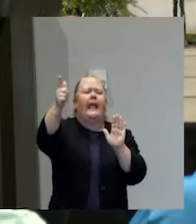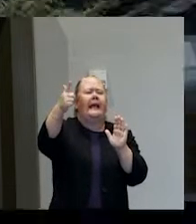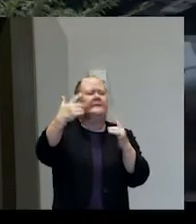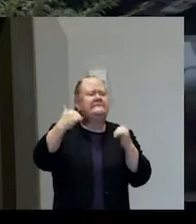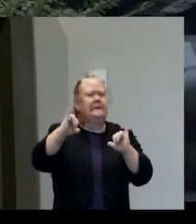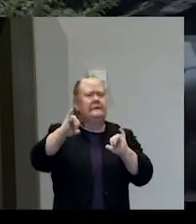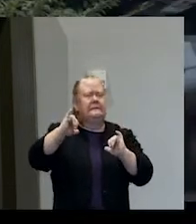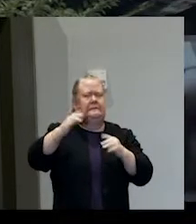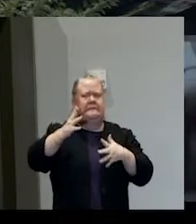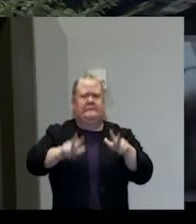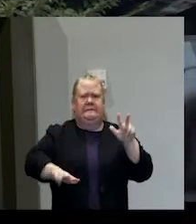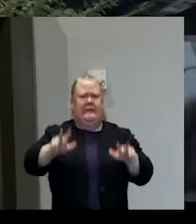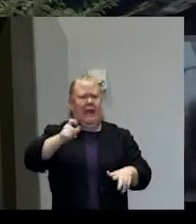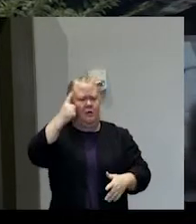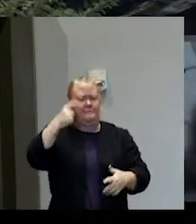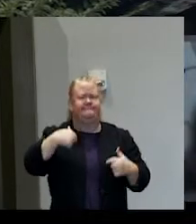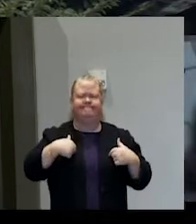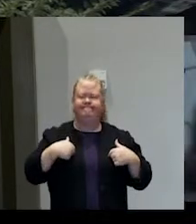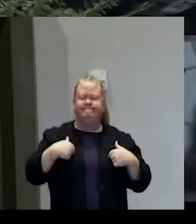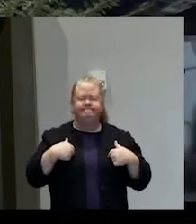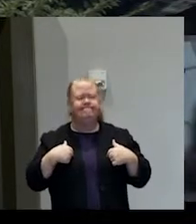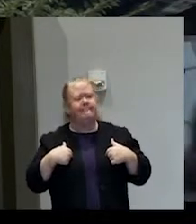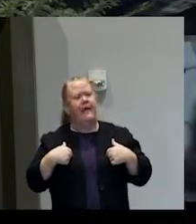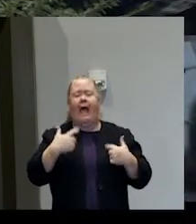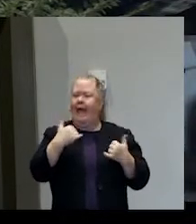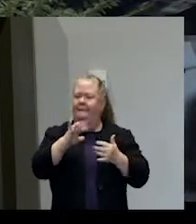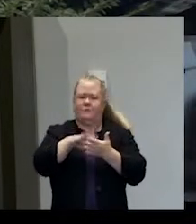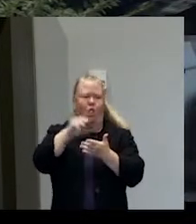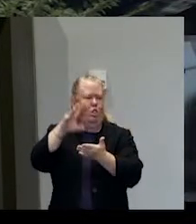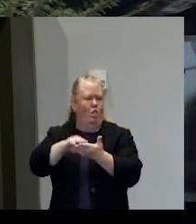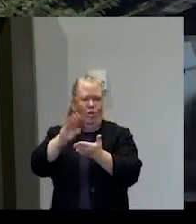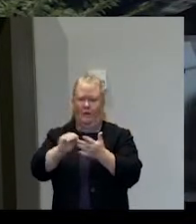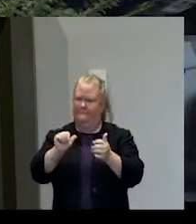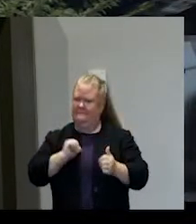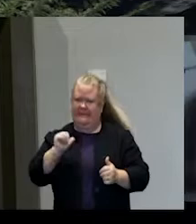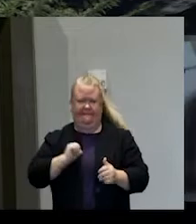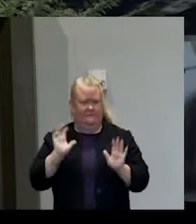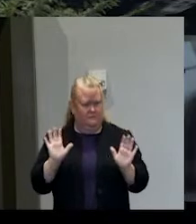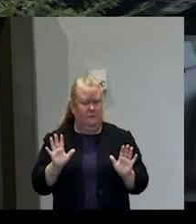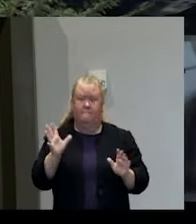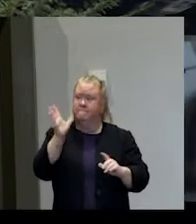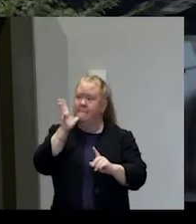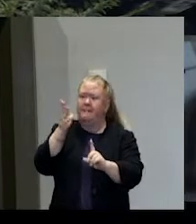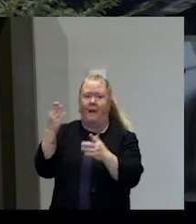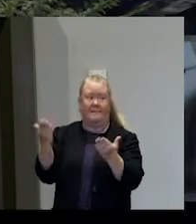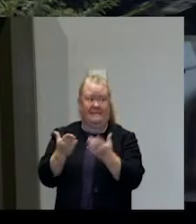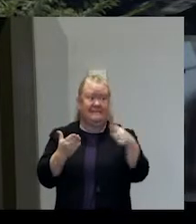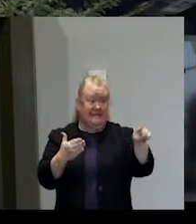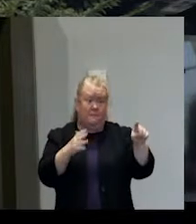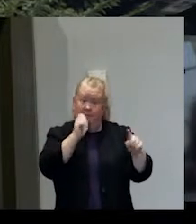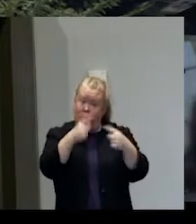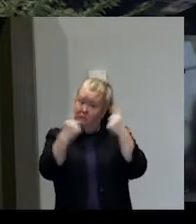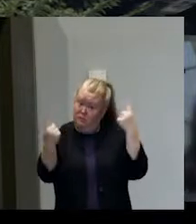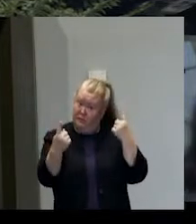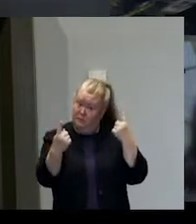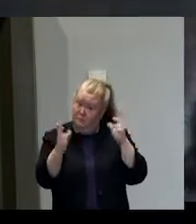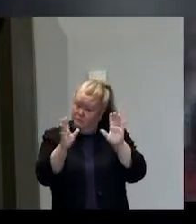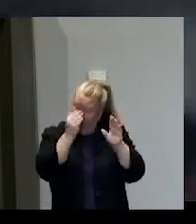to understand it, I don't want to speak on things that I'm still learning about. And my mom is here, and though you may disagree with